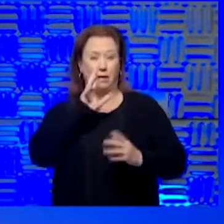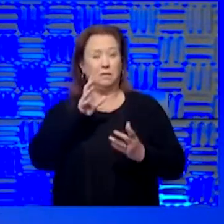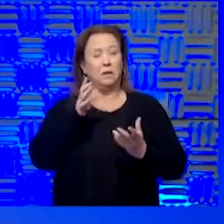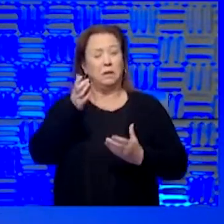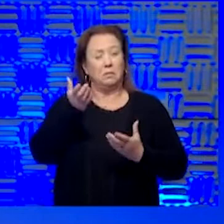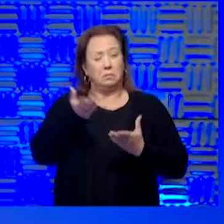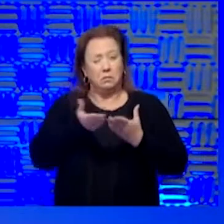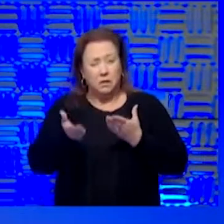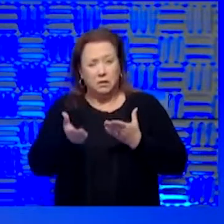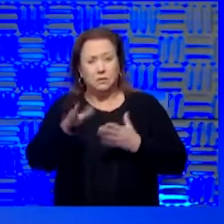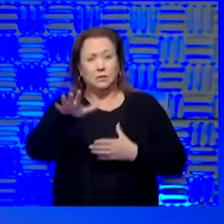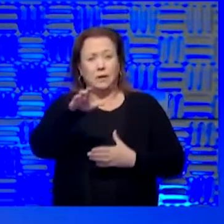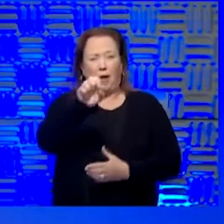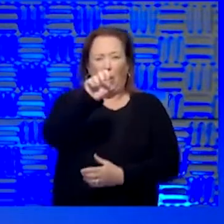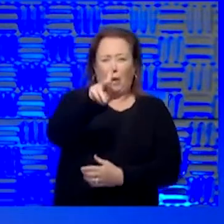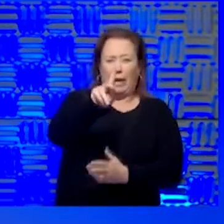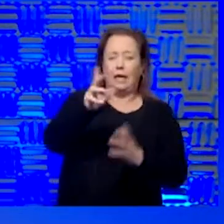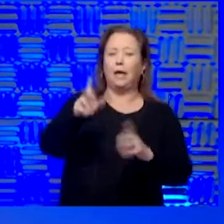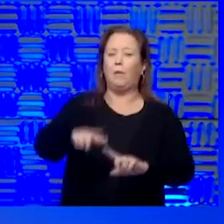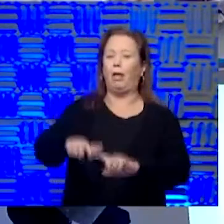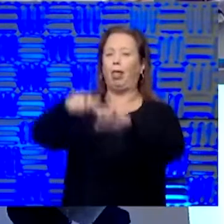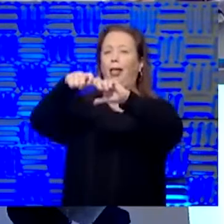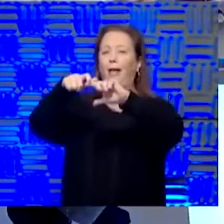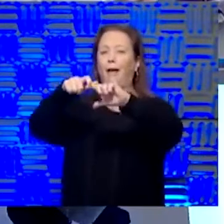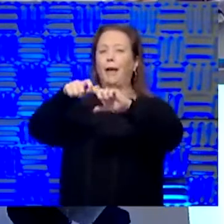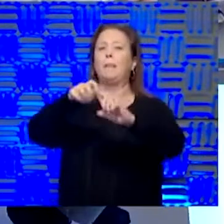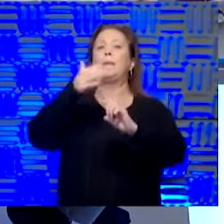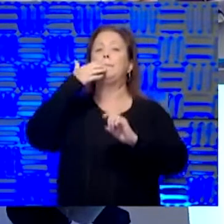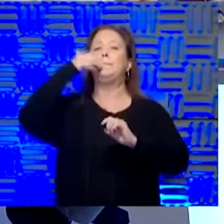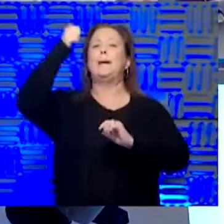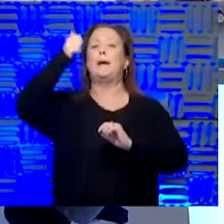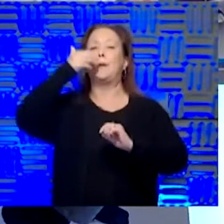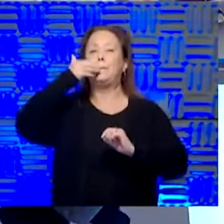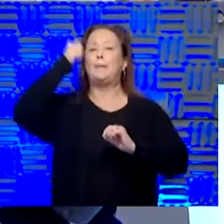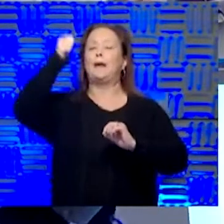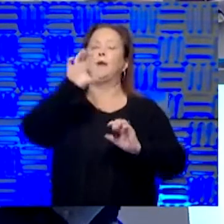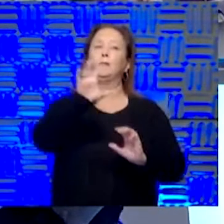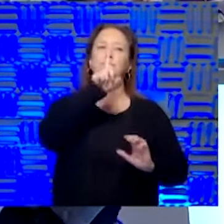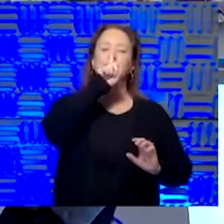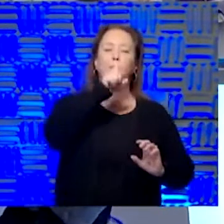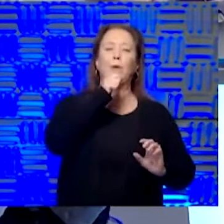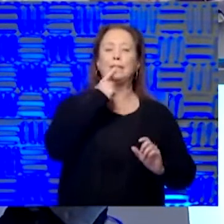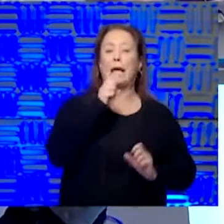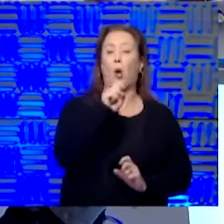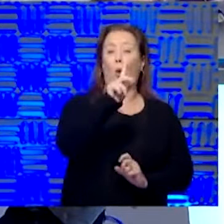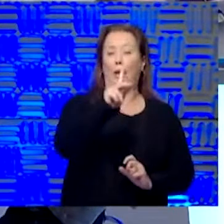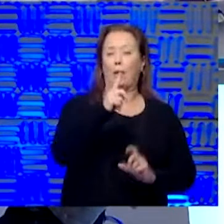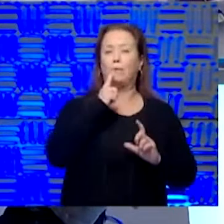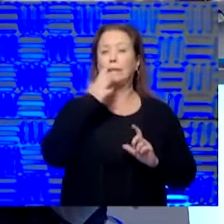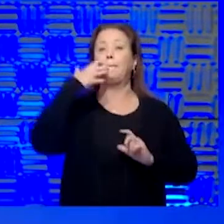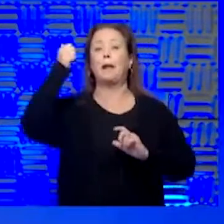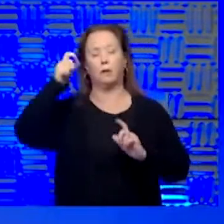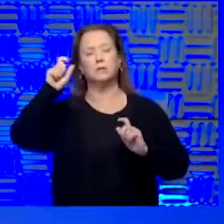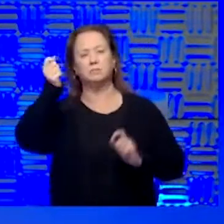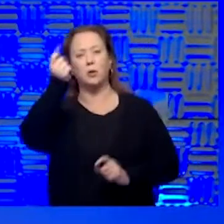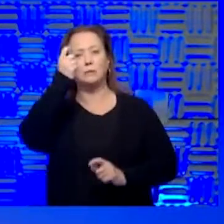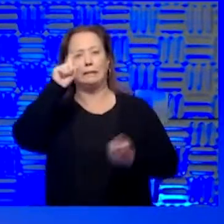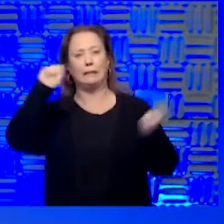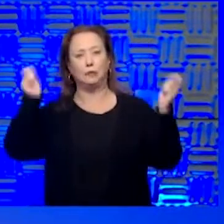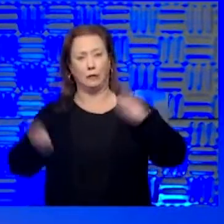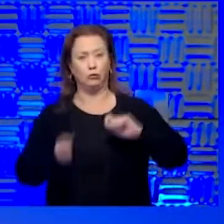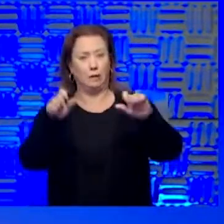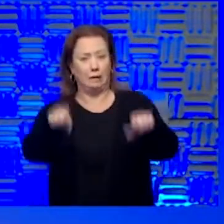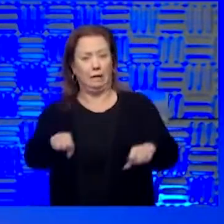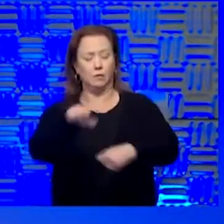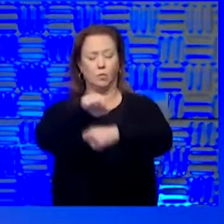okay. We want to be better. Well, let's not say okay. Let's just say they're better. Better. Okay. We don't want to be too optimistic because they can change. So we're